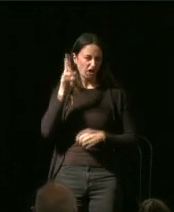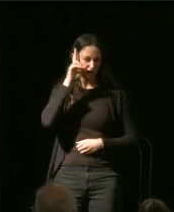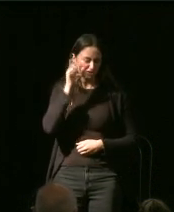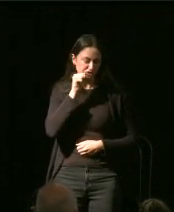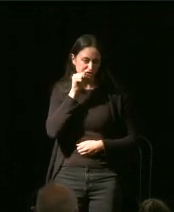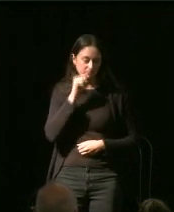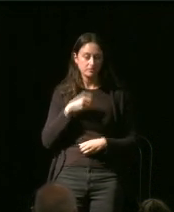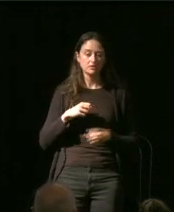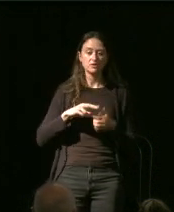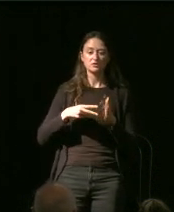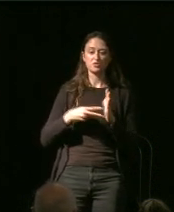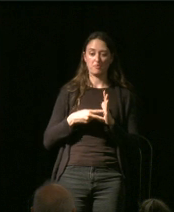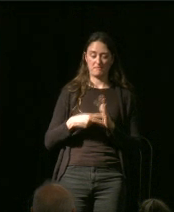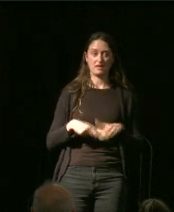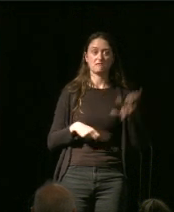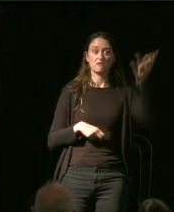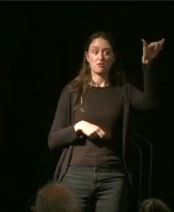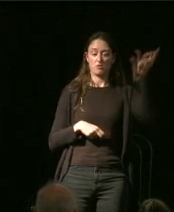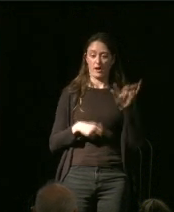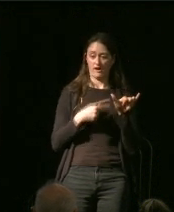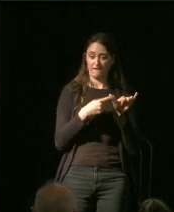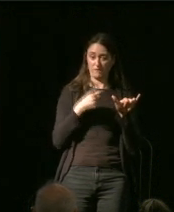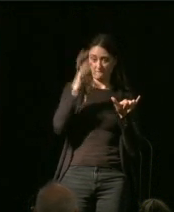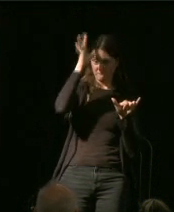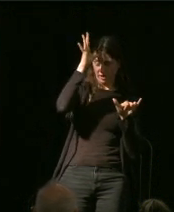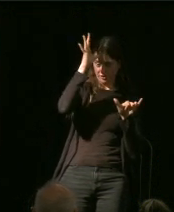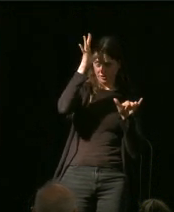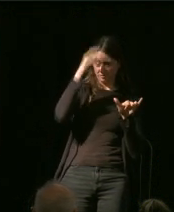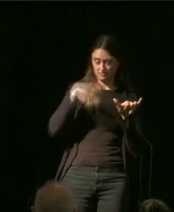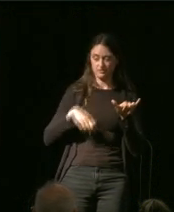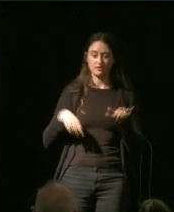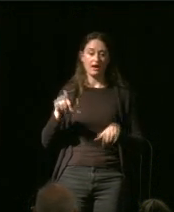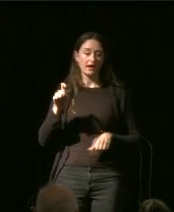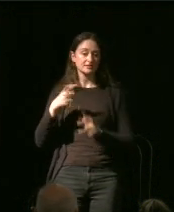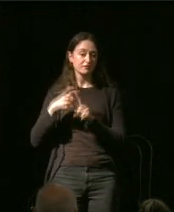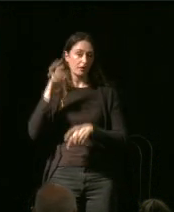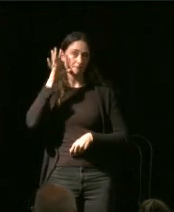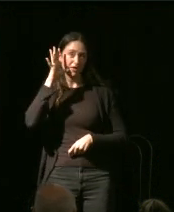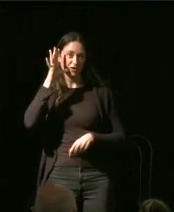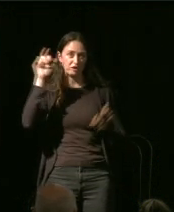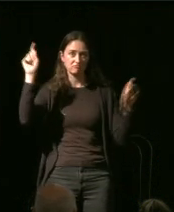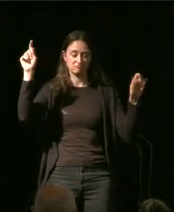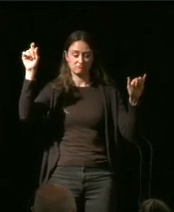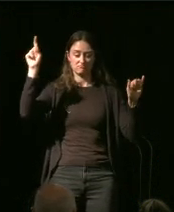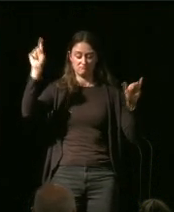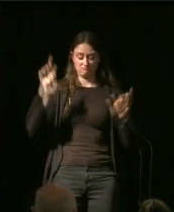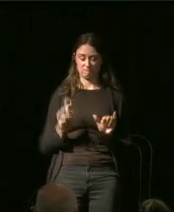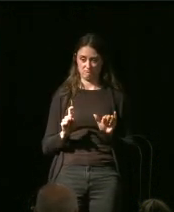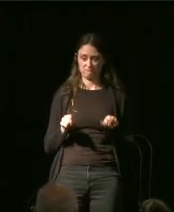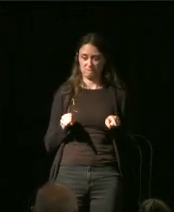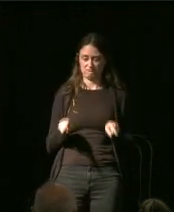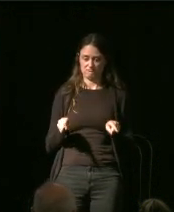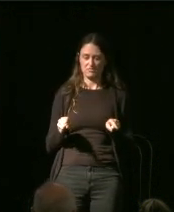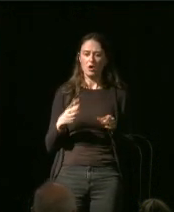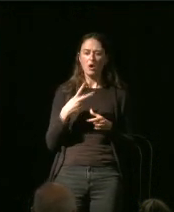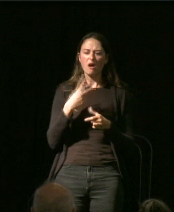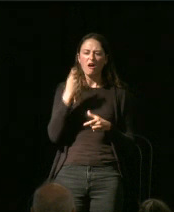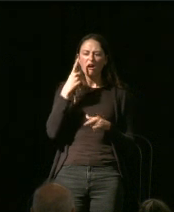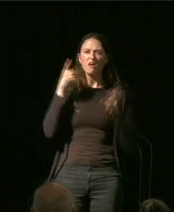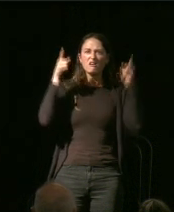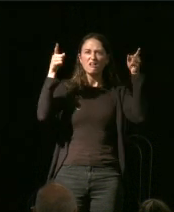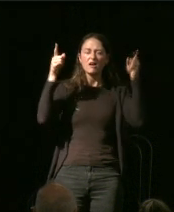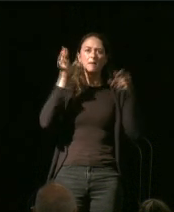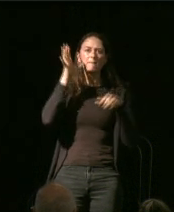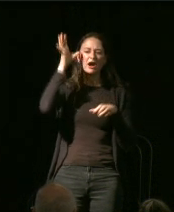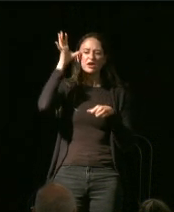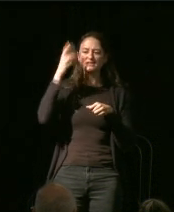father, 1 chromosome number 1 from mother. Both parents each have 1 normal USH2A copy and 1 USH2A copy with a misspelling